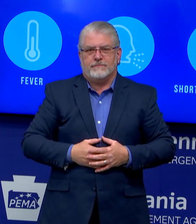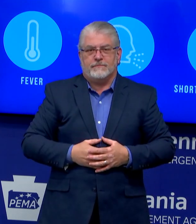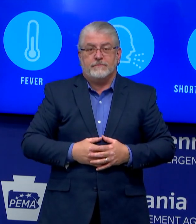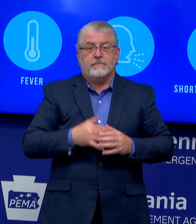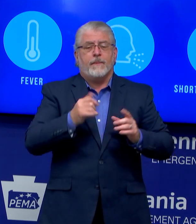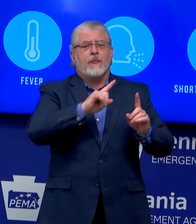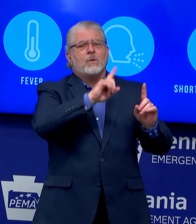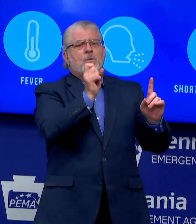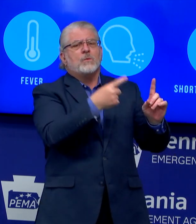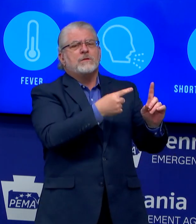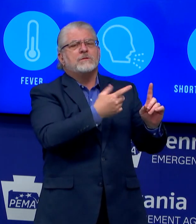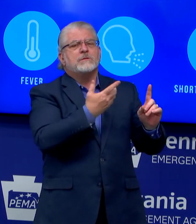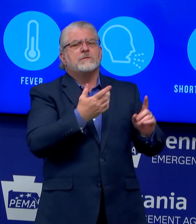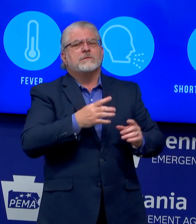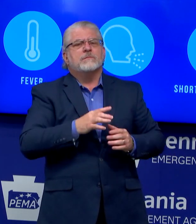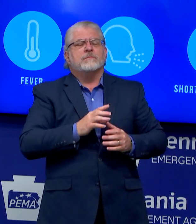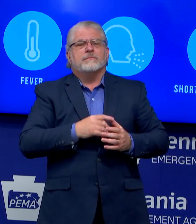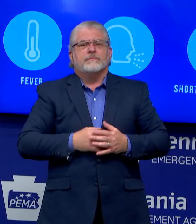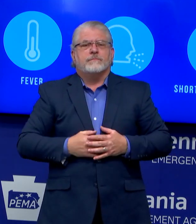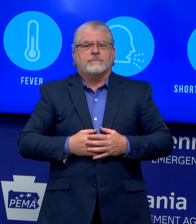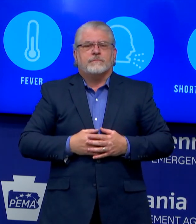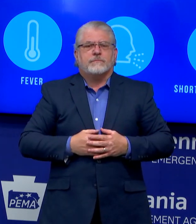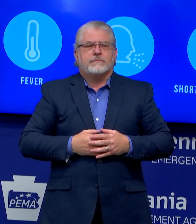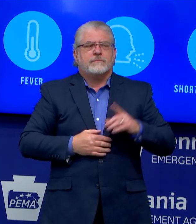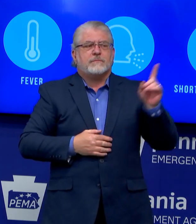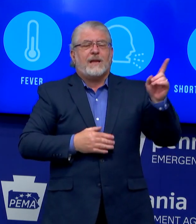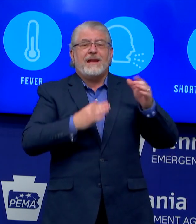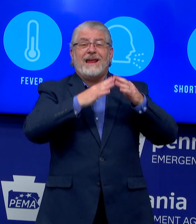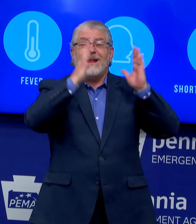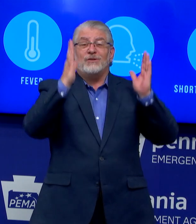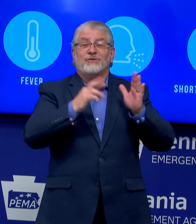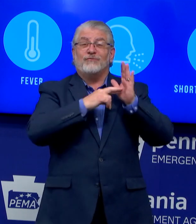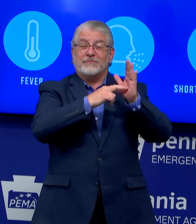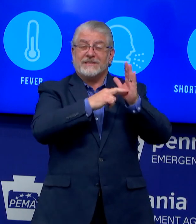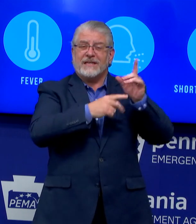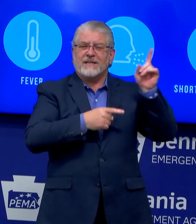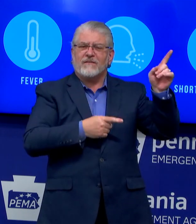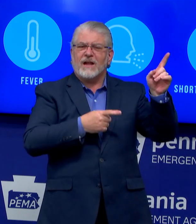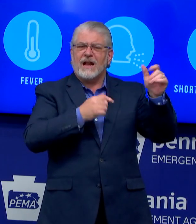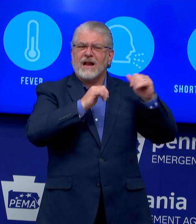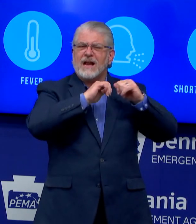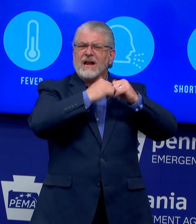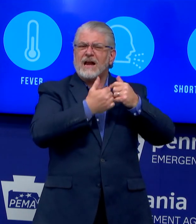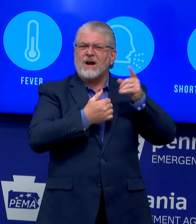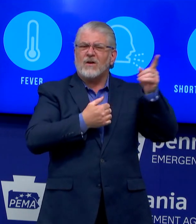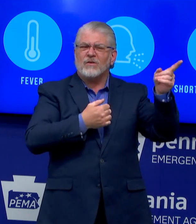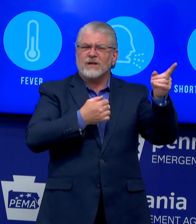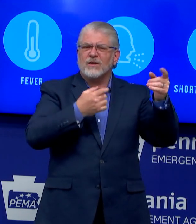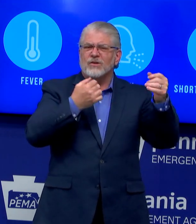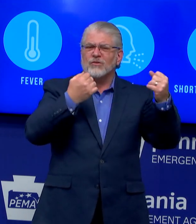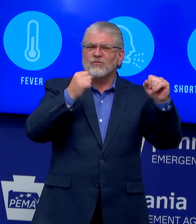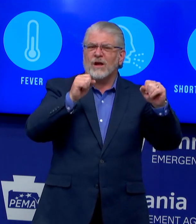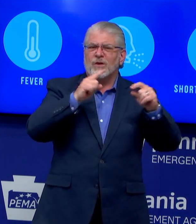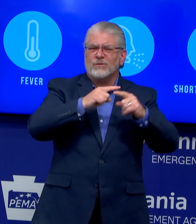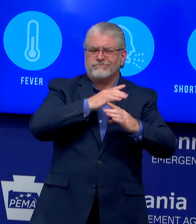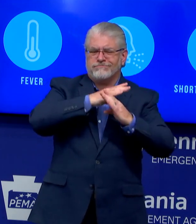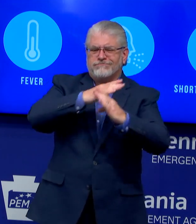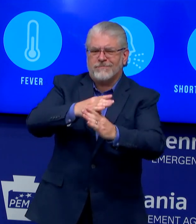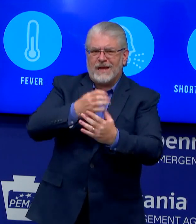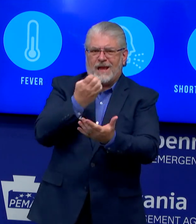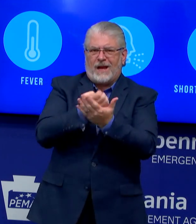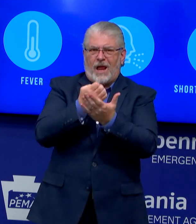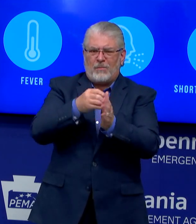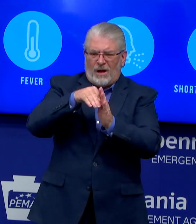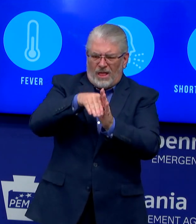Pennsylvania, to prevent long-lasting economic harm? Well, so the governor and the administration